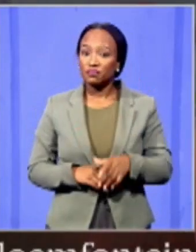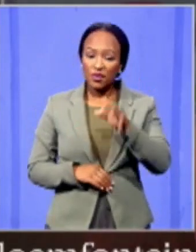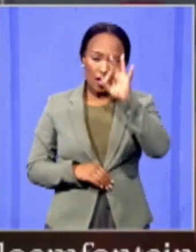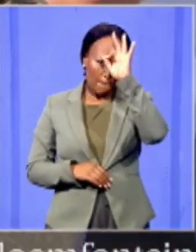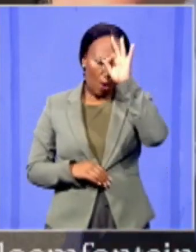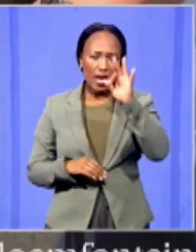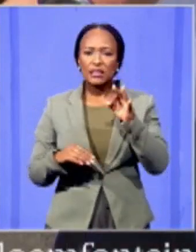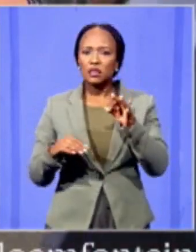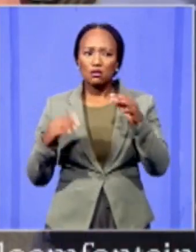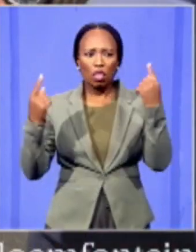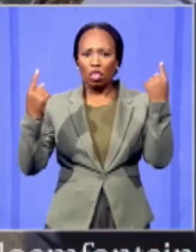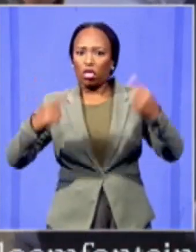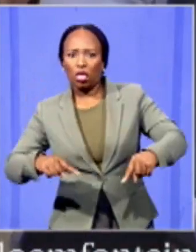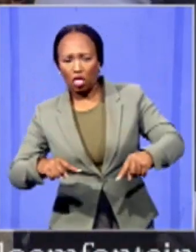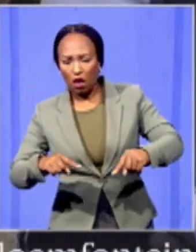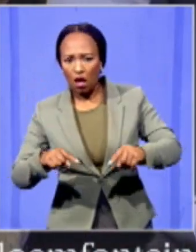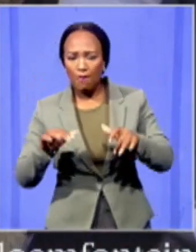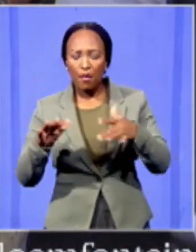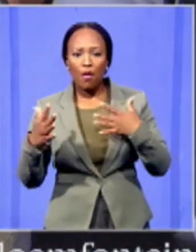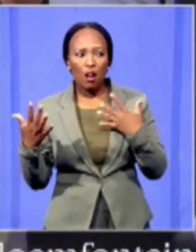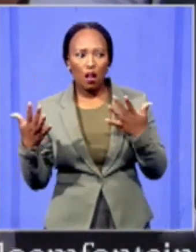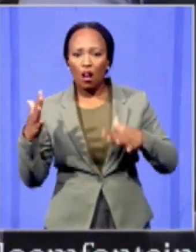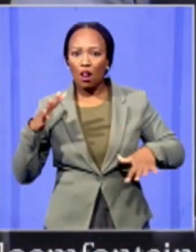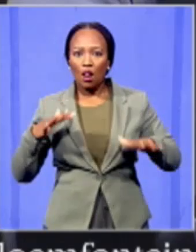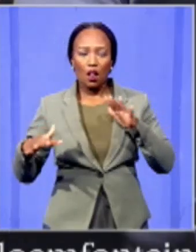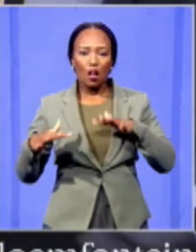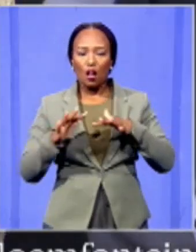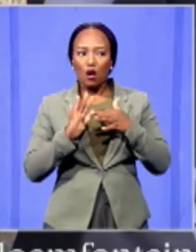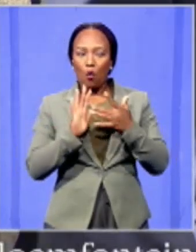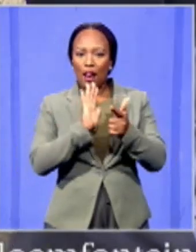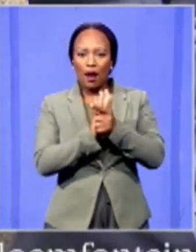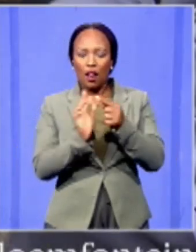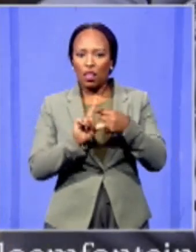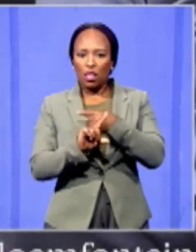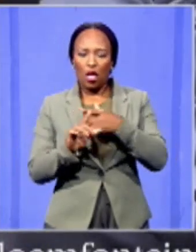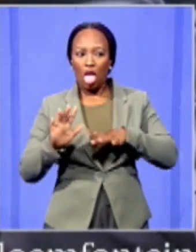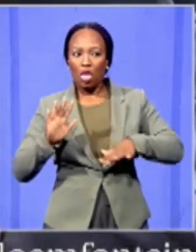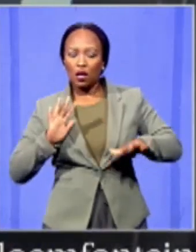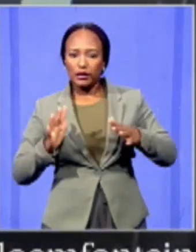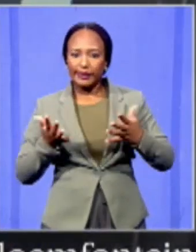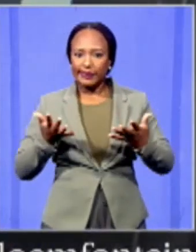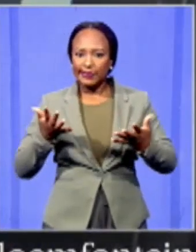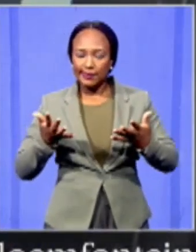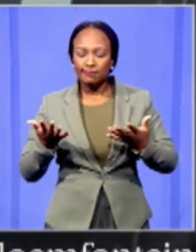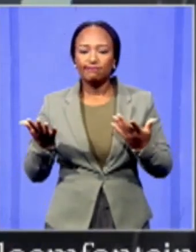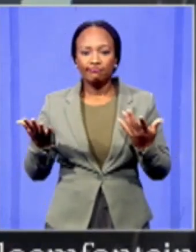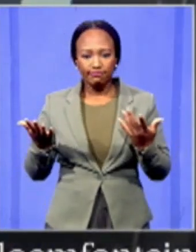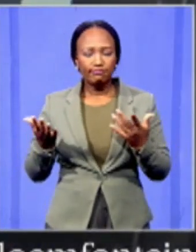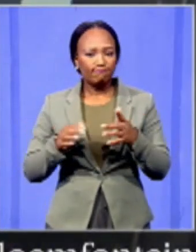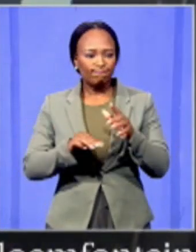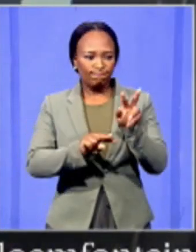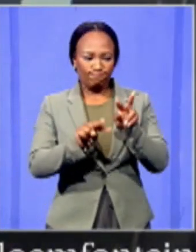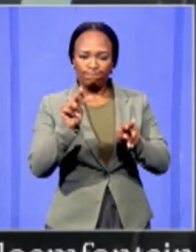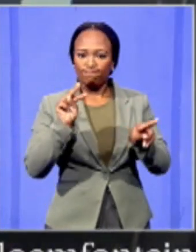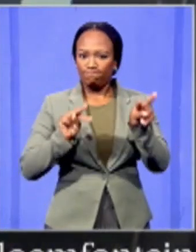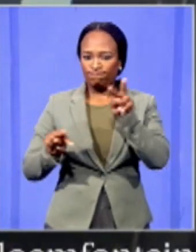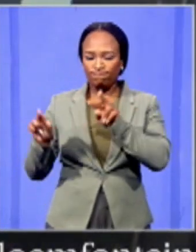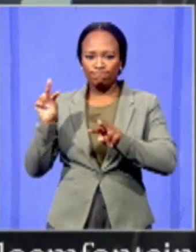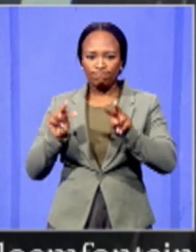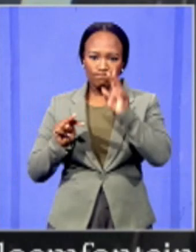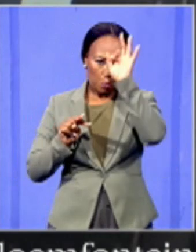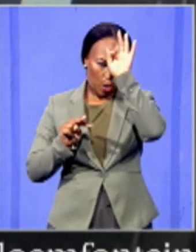tshoganyetso le le tlogetseng batlola molao ba le mo mathateng. Bathati ba dira sengwe le sengwe go netefatsa gore molao wa obamelwa